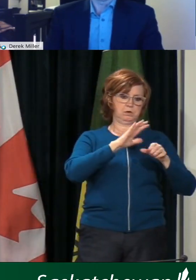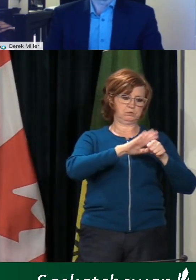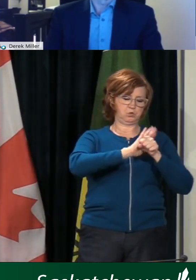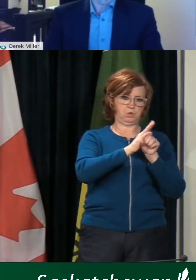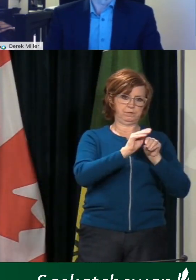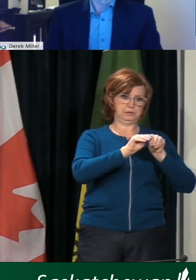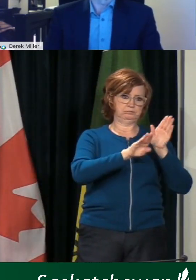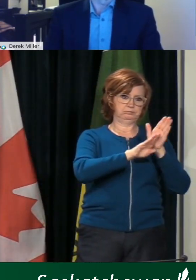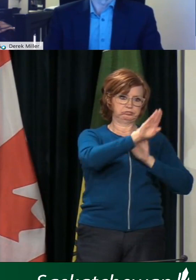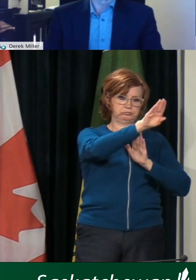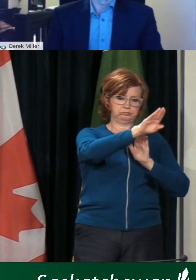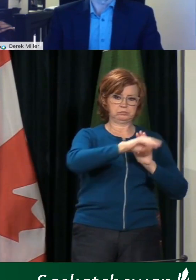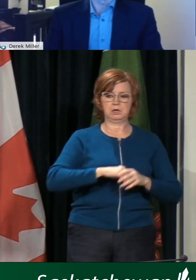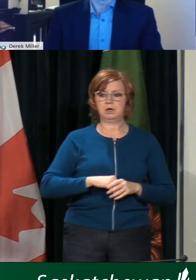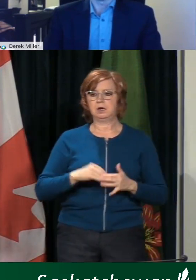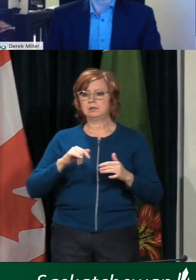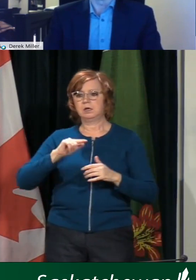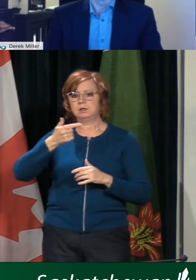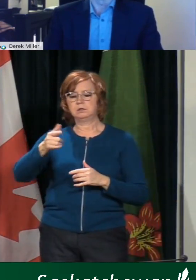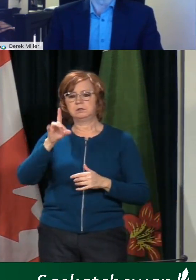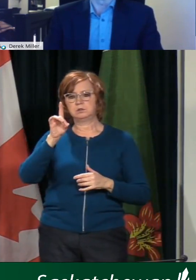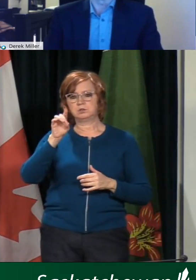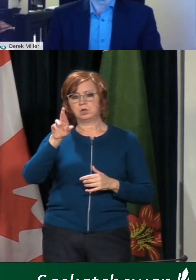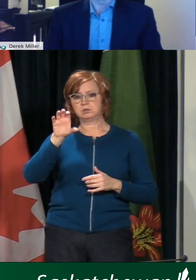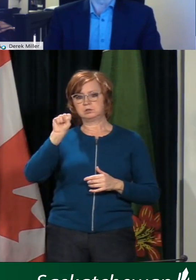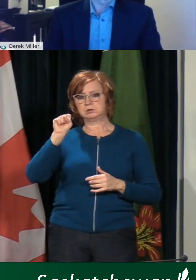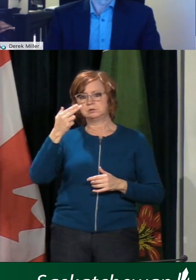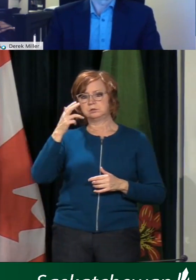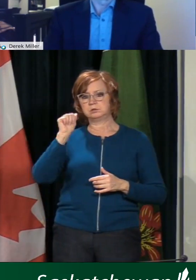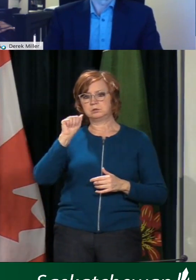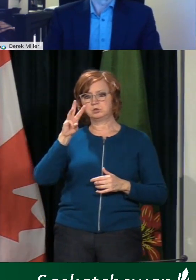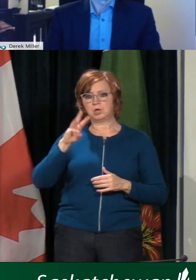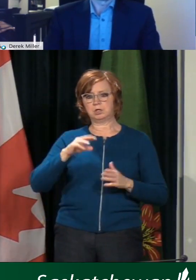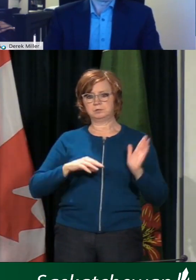With that, I'm going to turn it over to Dr. Shaw for closing remarks.